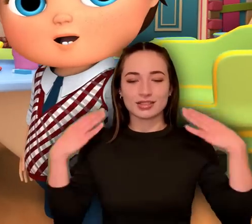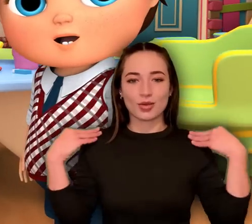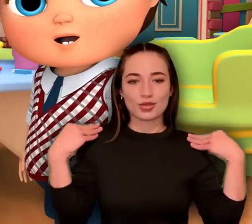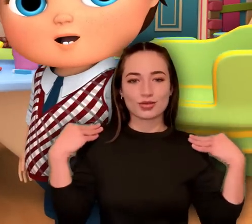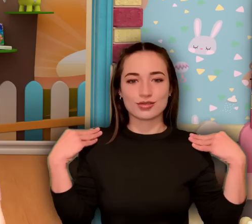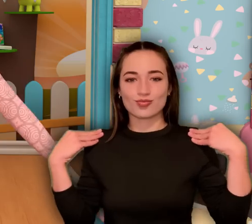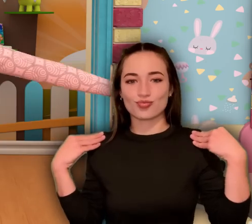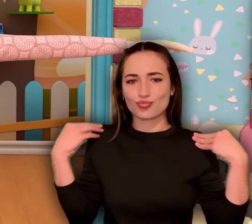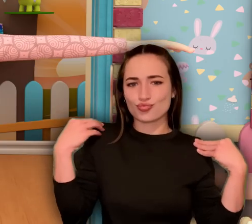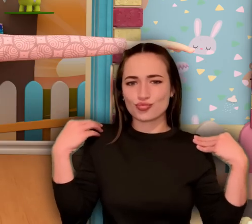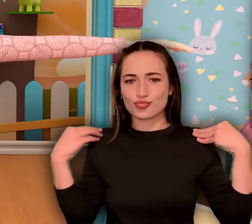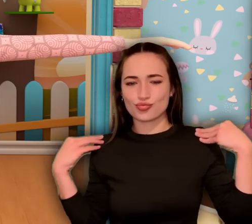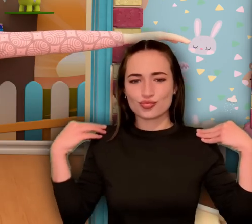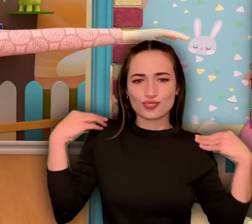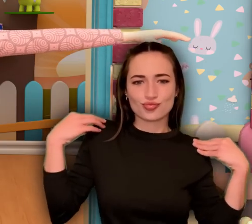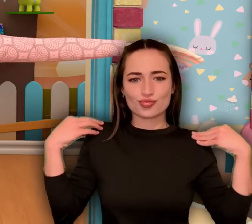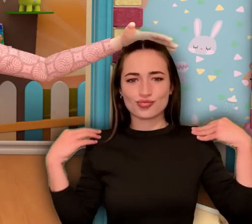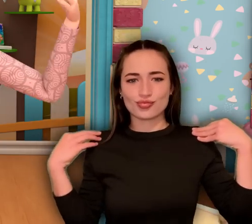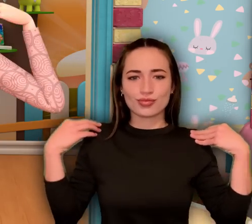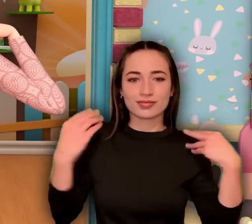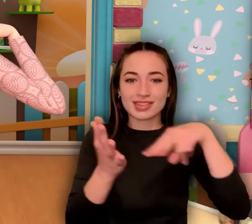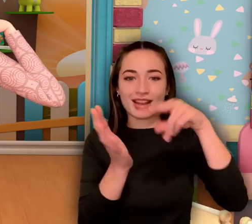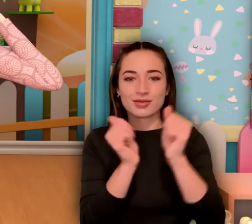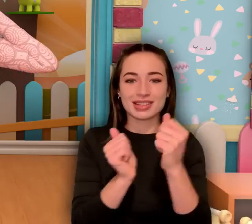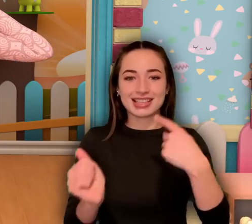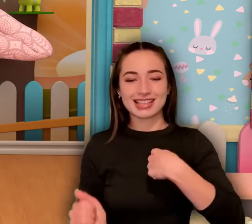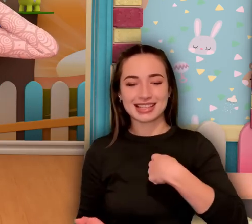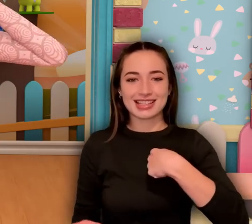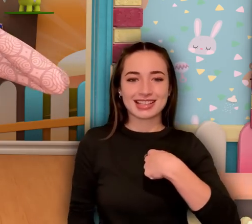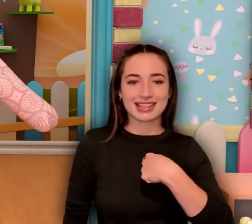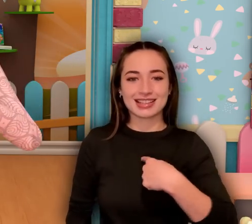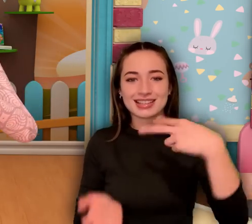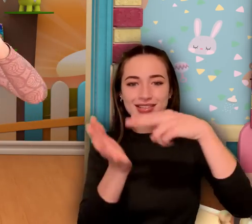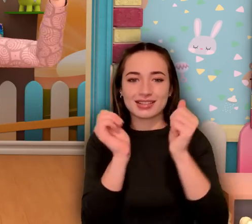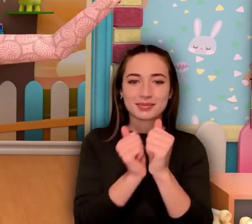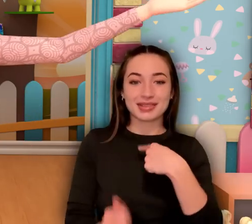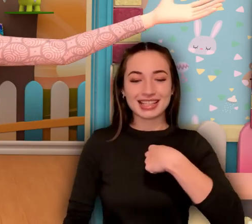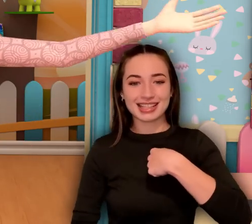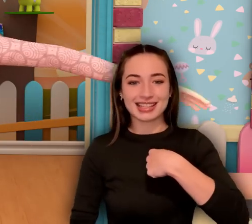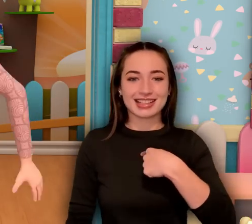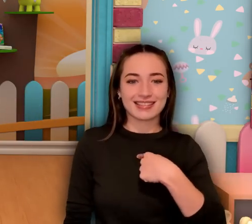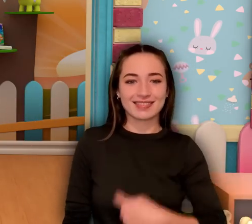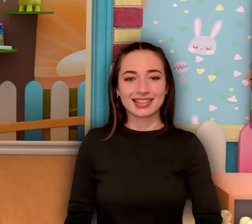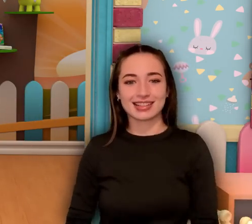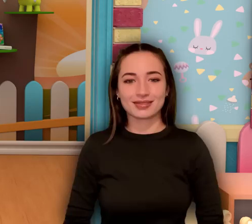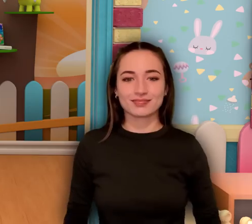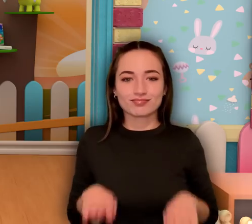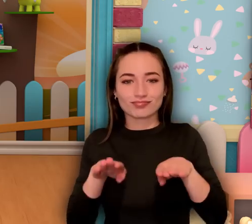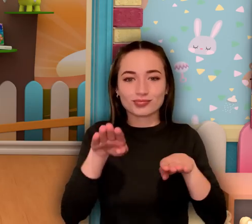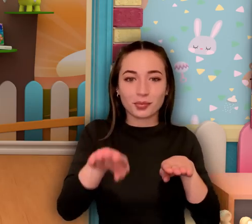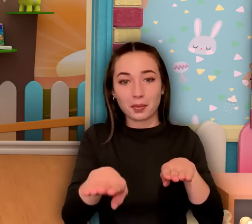shake your shoulders shake your shoulders Dance with Me dance with me